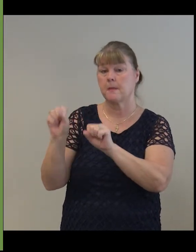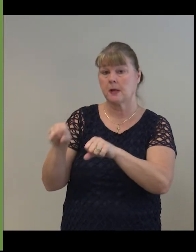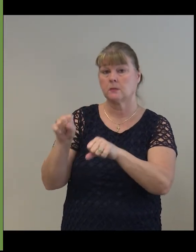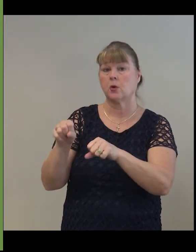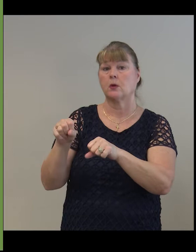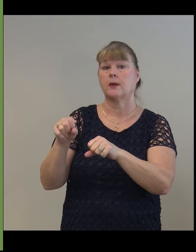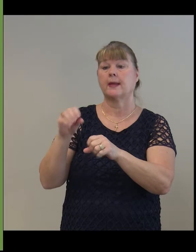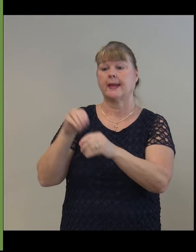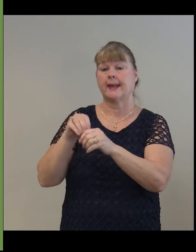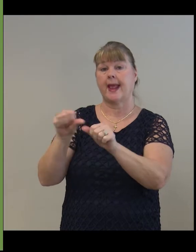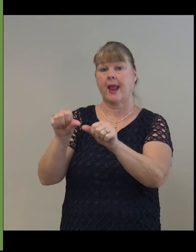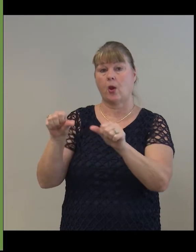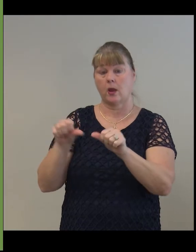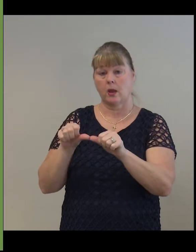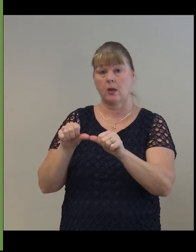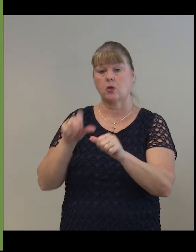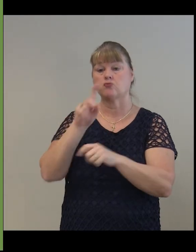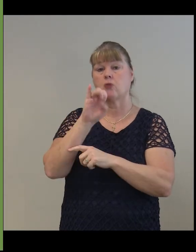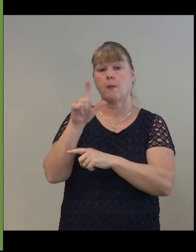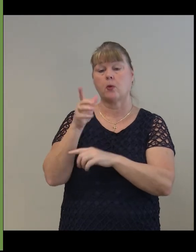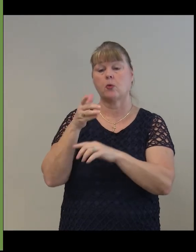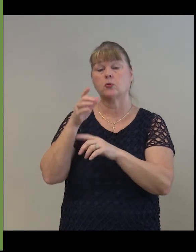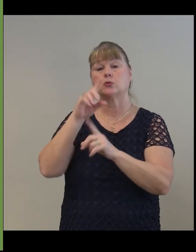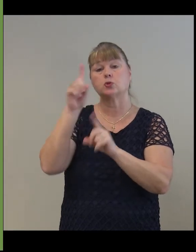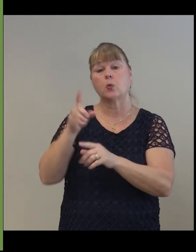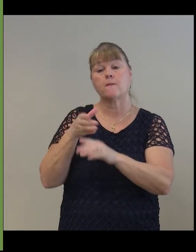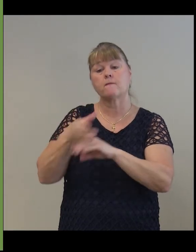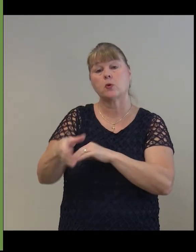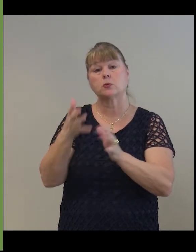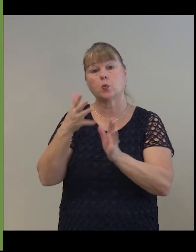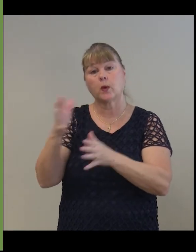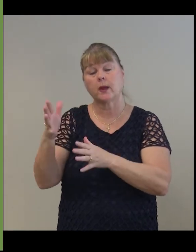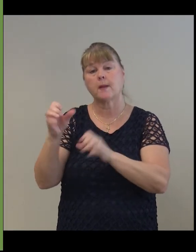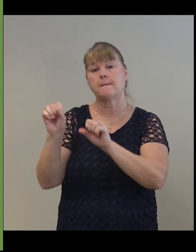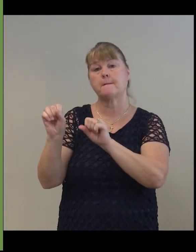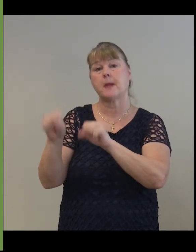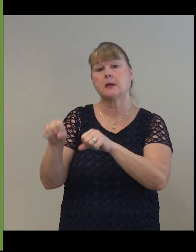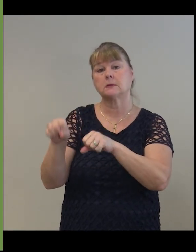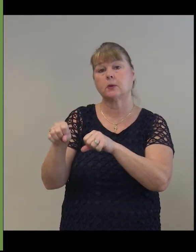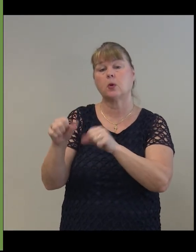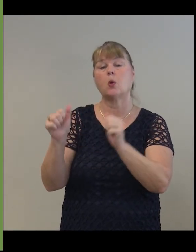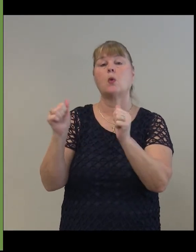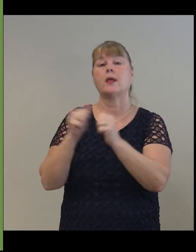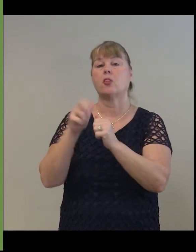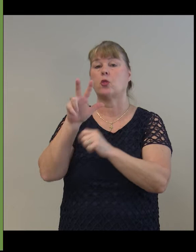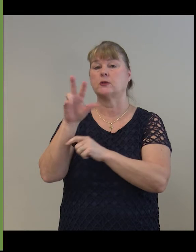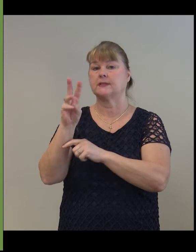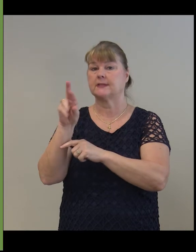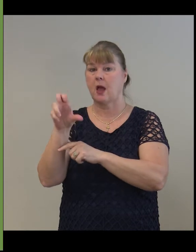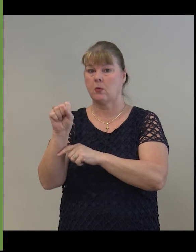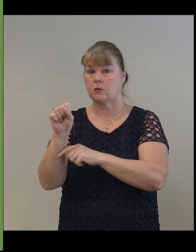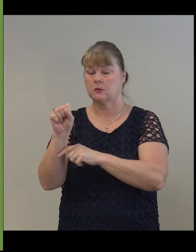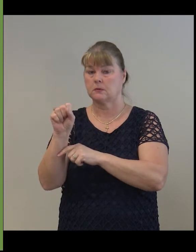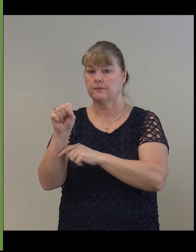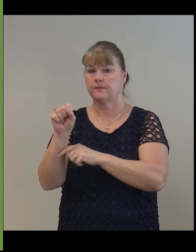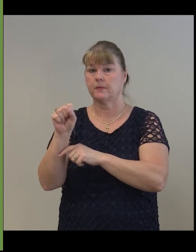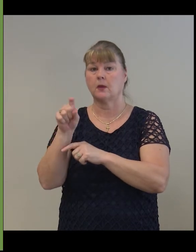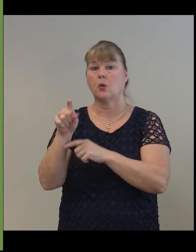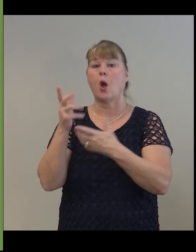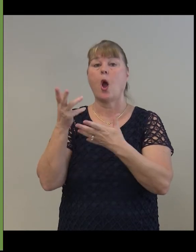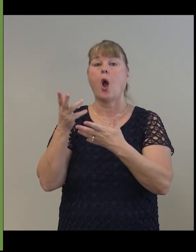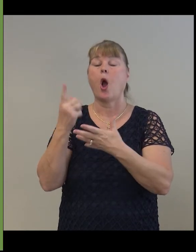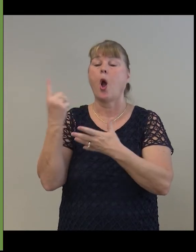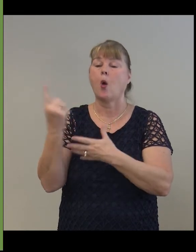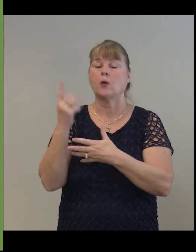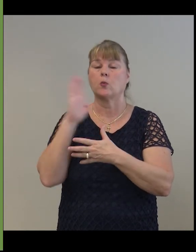are possible within 36 hours. Now, you will always see tropical storm force winds before you see